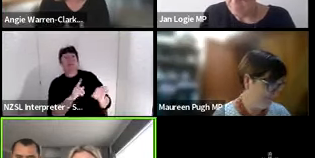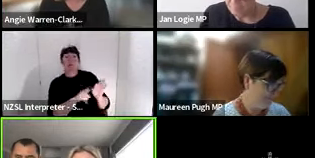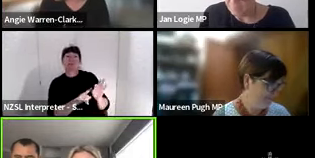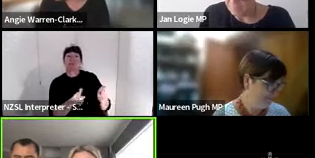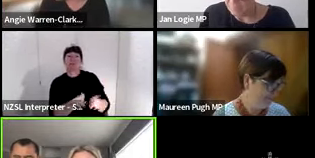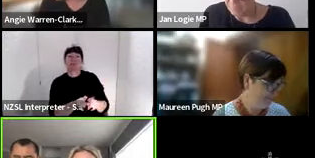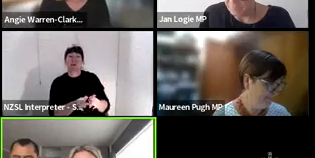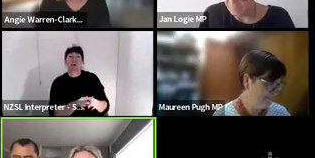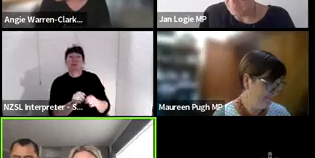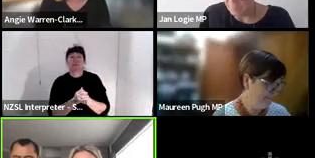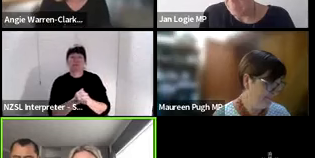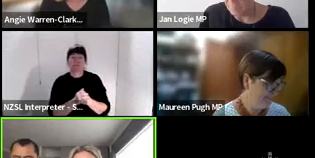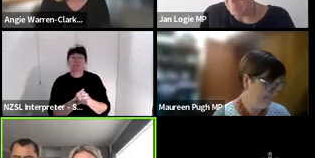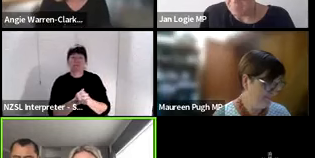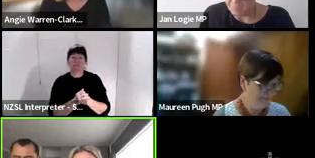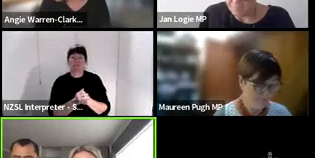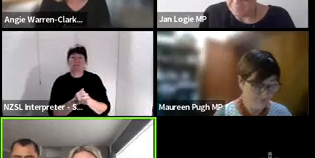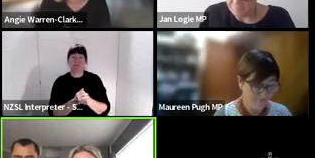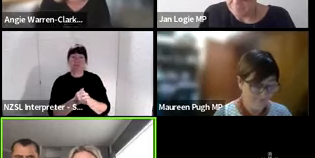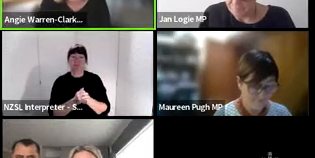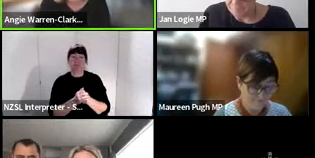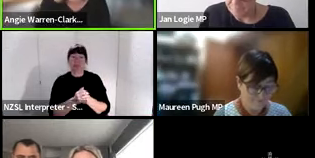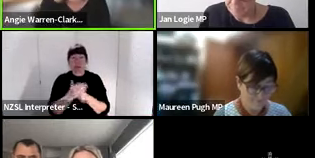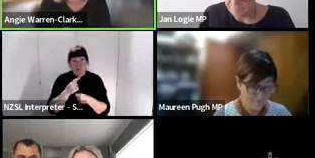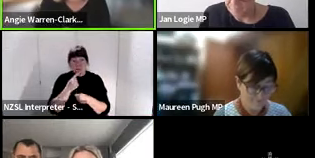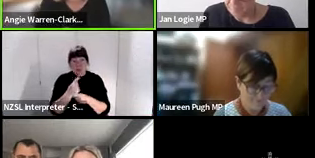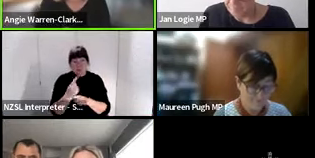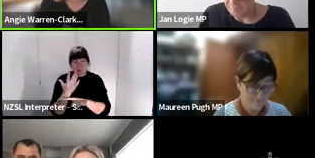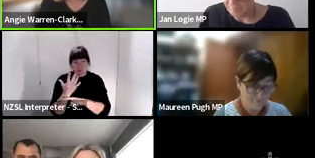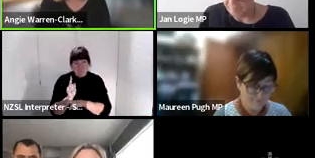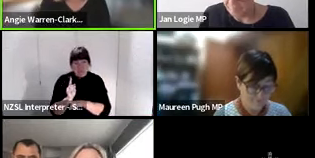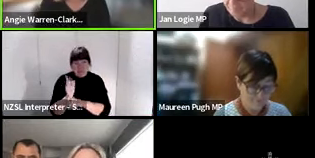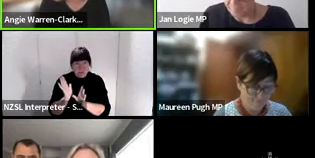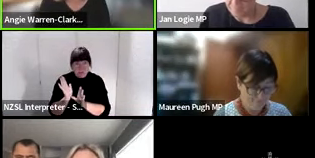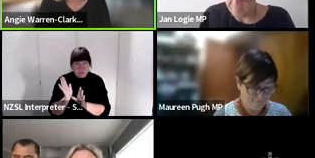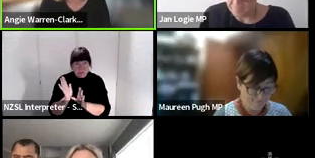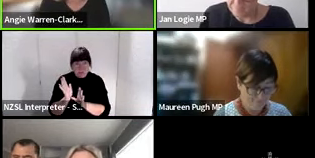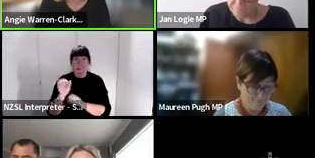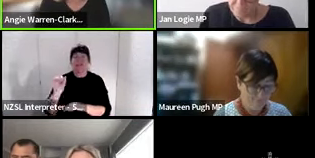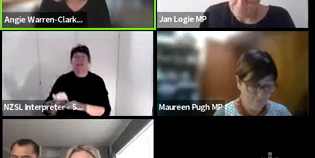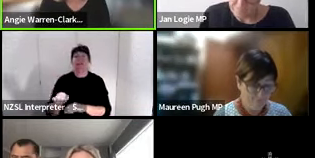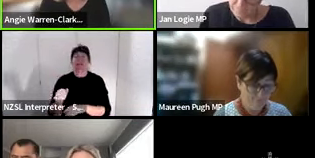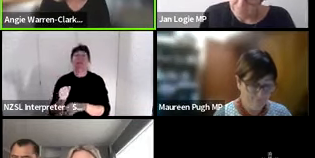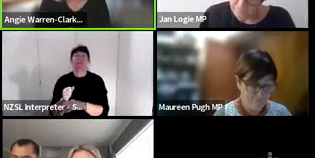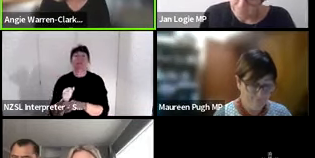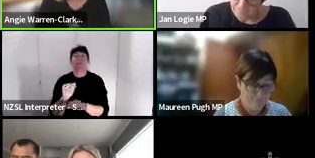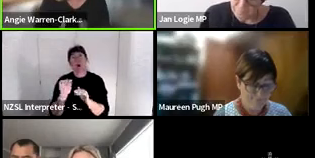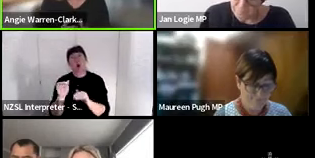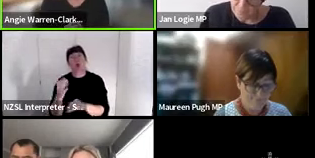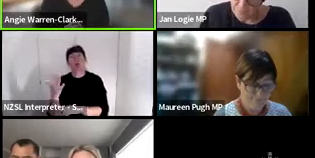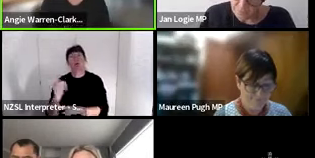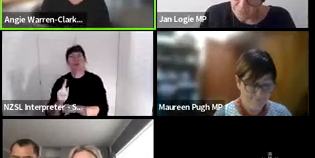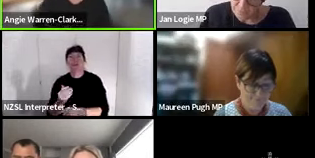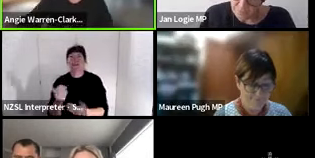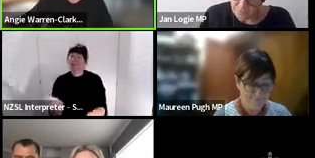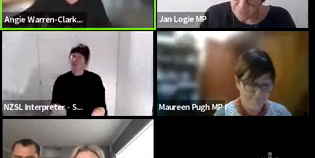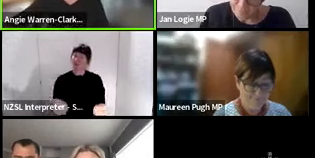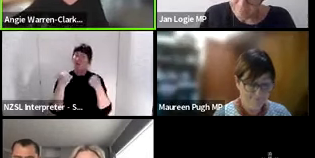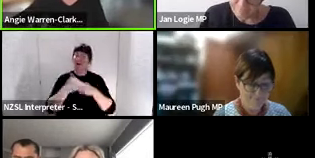do. And would you like me to let you know at 5 minutes? Or Yes, please. Yes, please. Great, thanks.